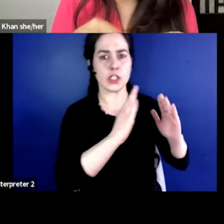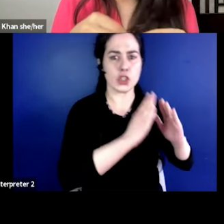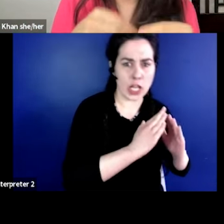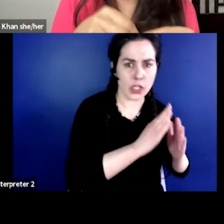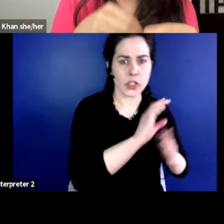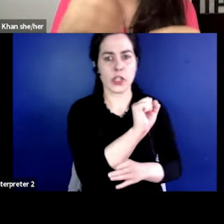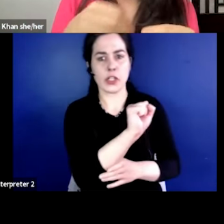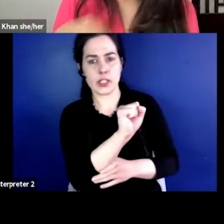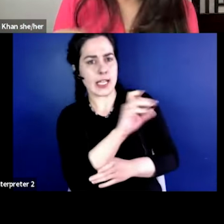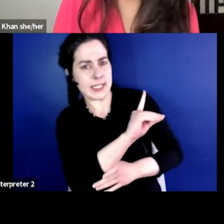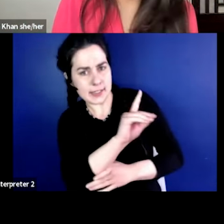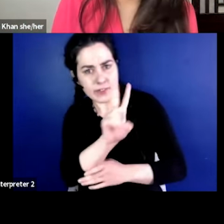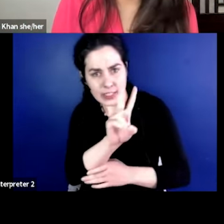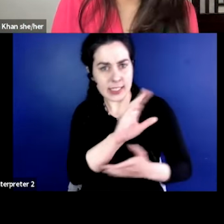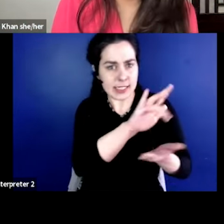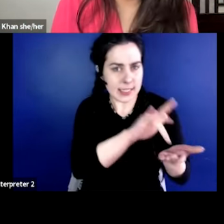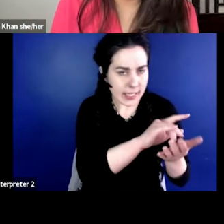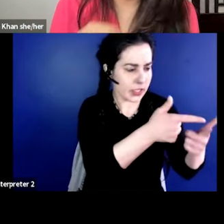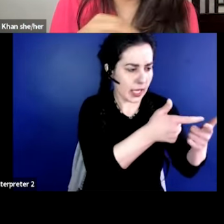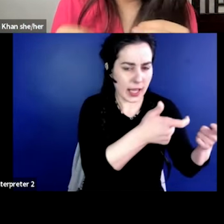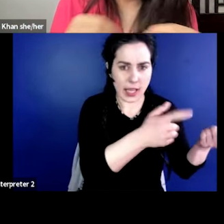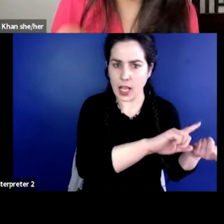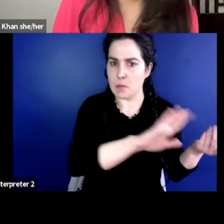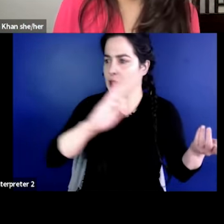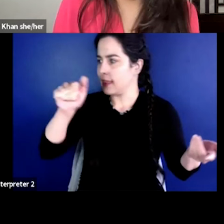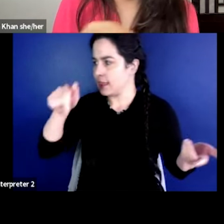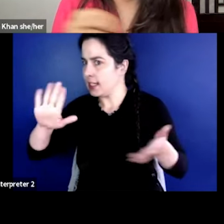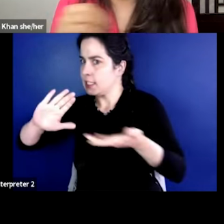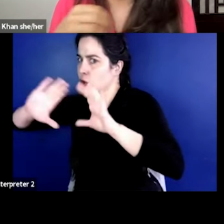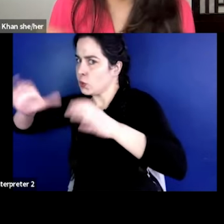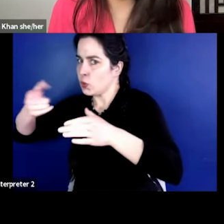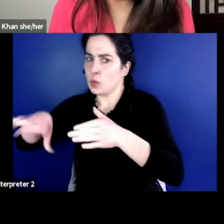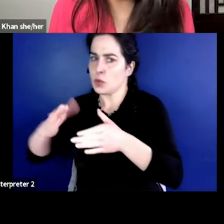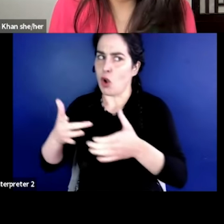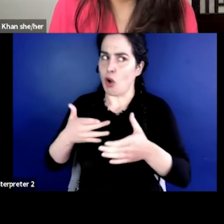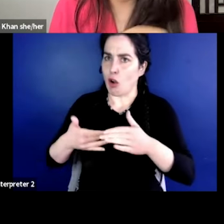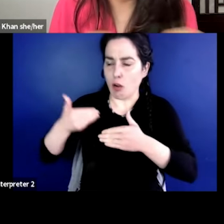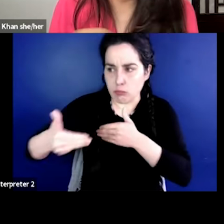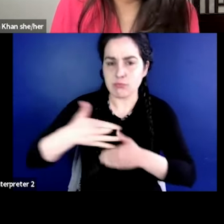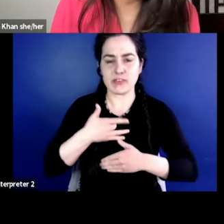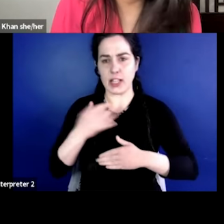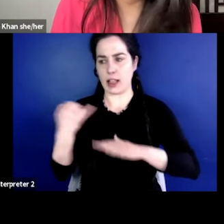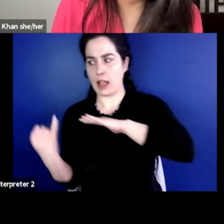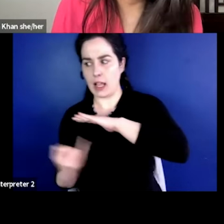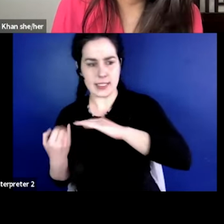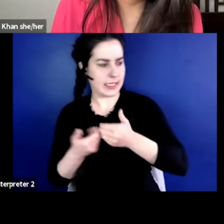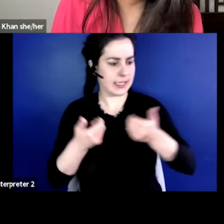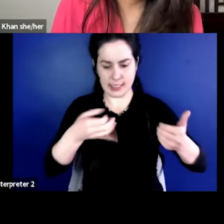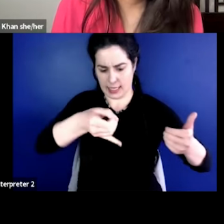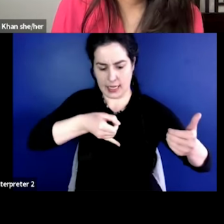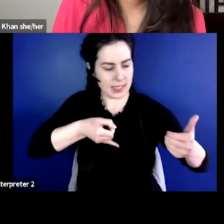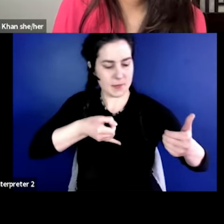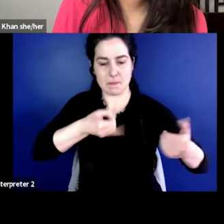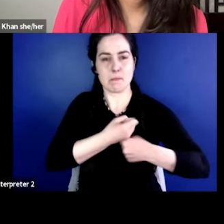these centers sometimes are very isolated from those groups. And so making sure that people felt connected, people had conversations with each other.